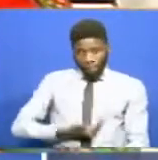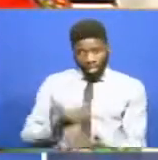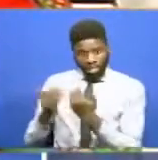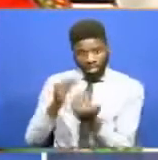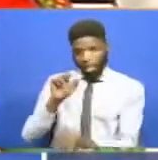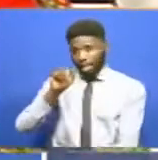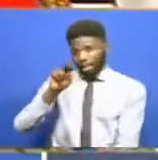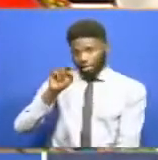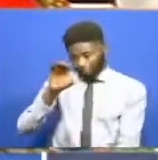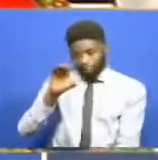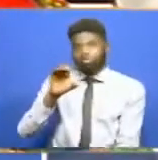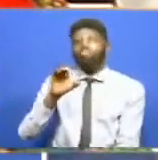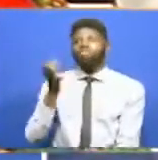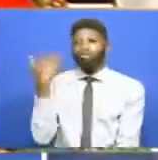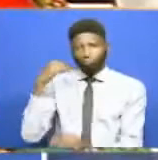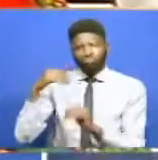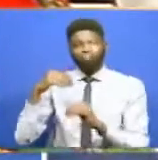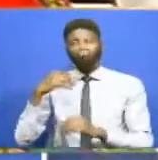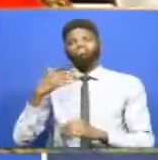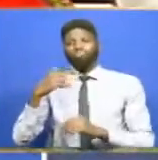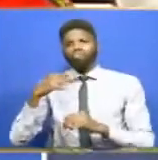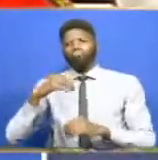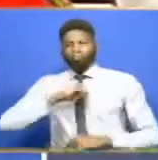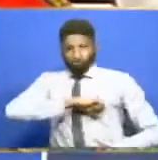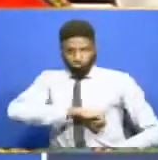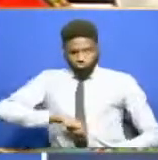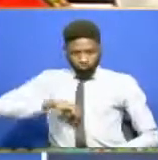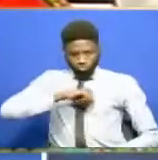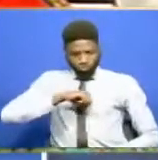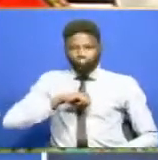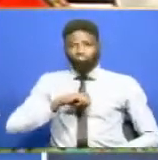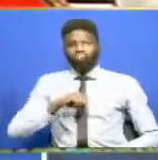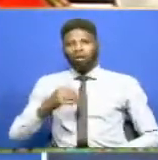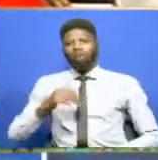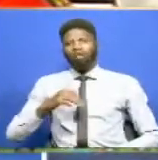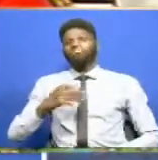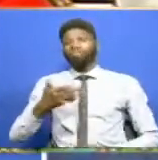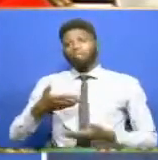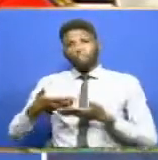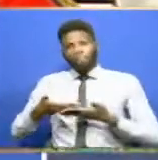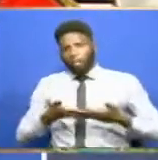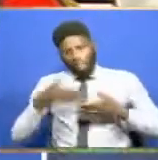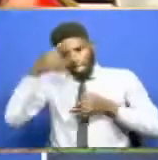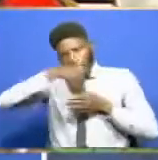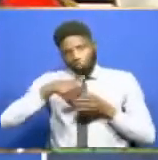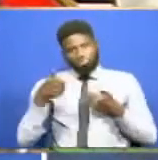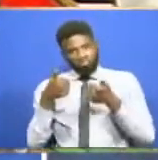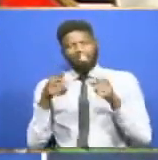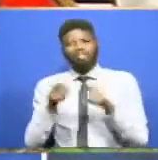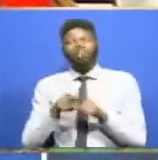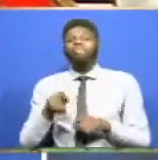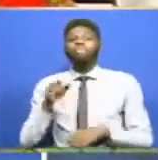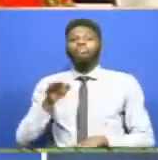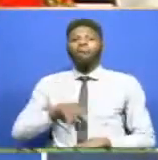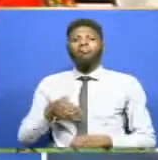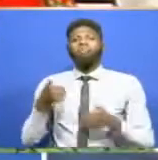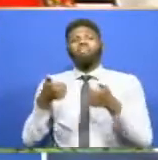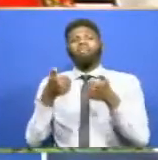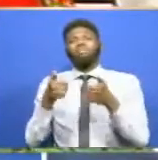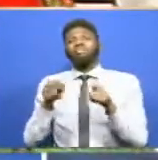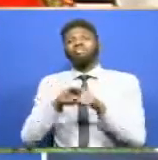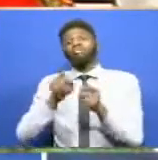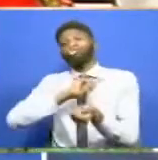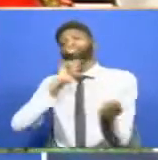normally checked if the baby is okay, if you as a mother you're okay, it certainly turned to